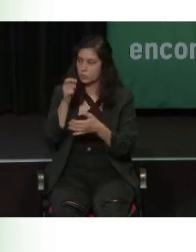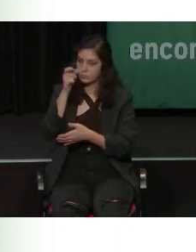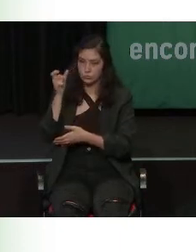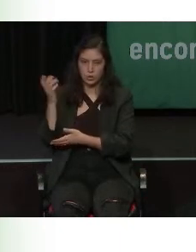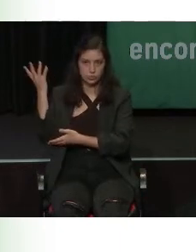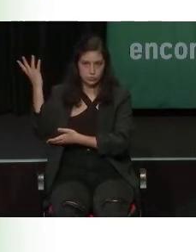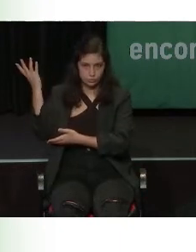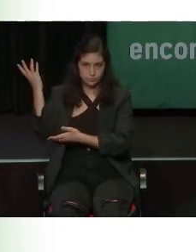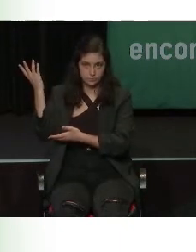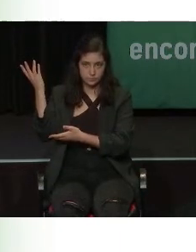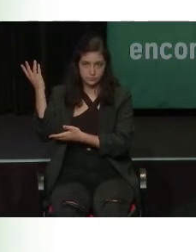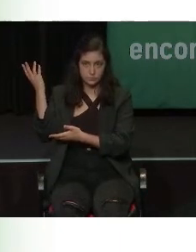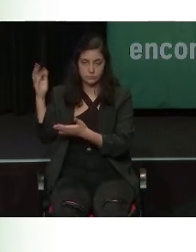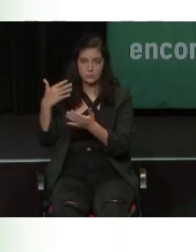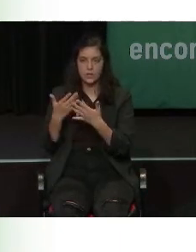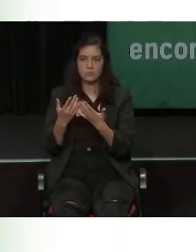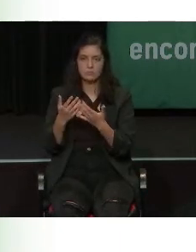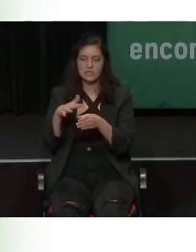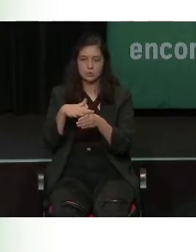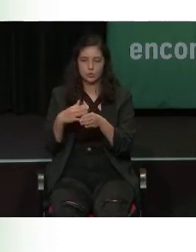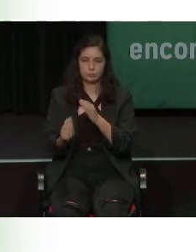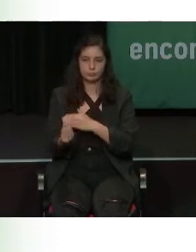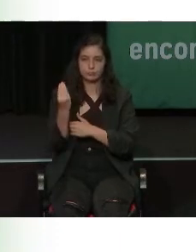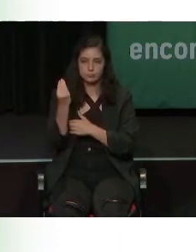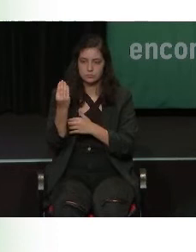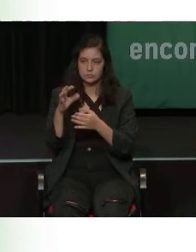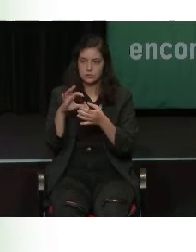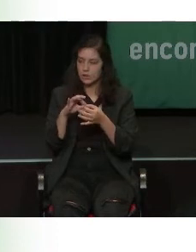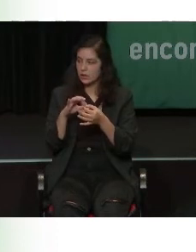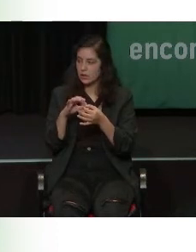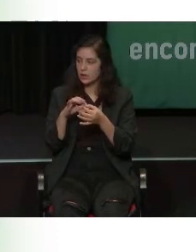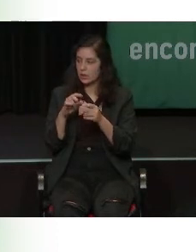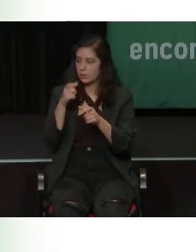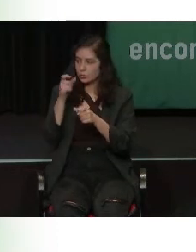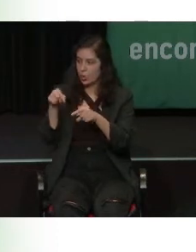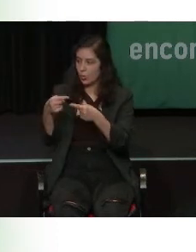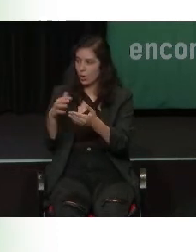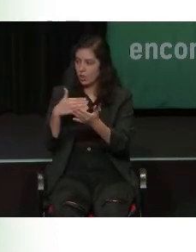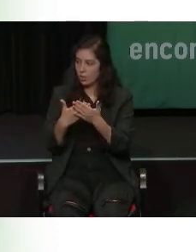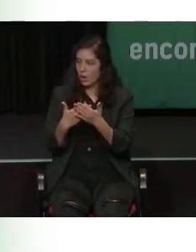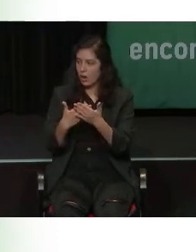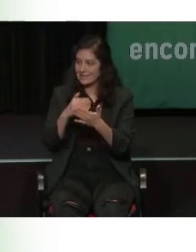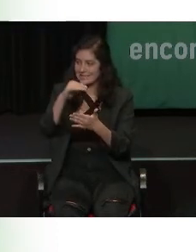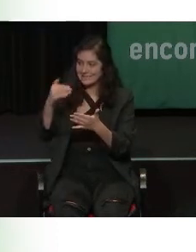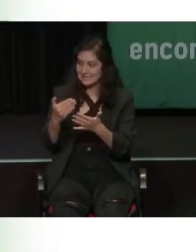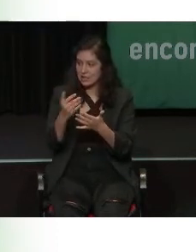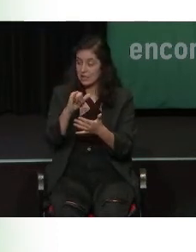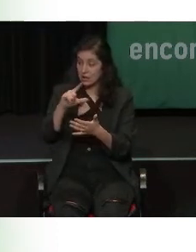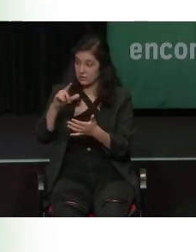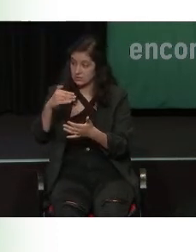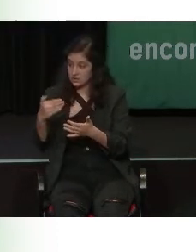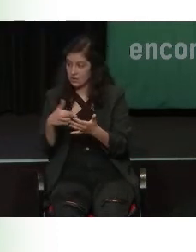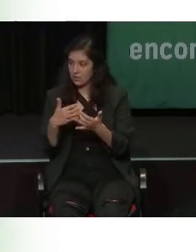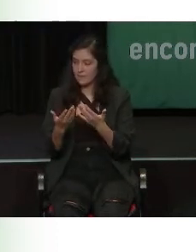Stevenson, called The Strange Case of Dr. Jekyll and Mr. Hyde, IL-7 has a sort of a